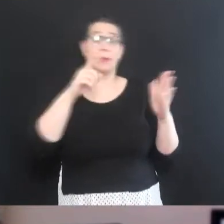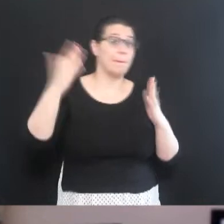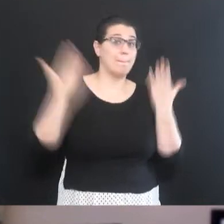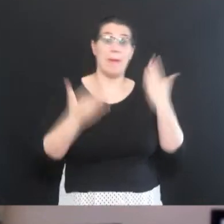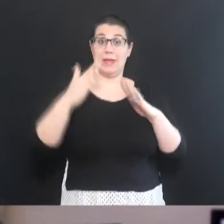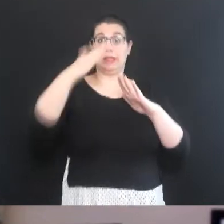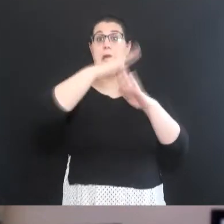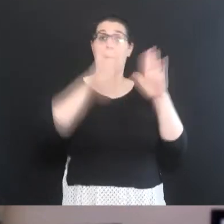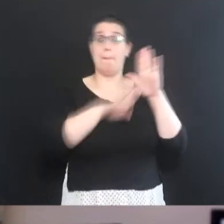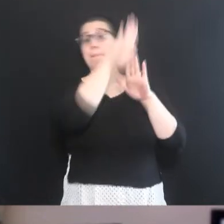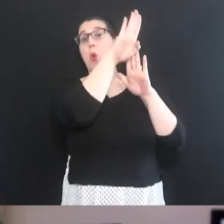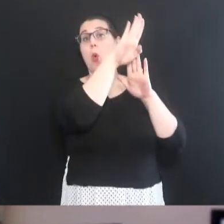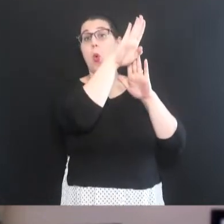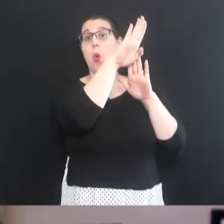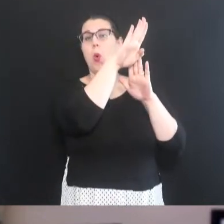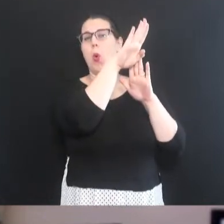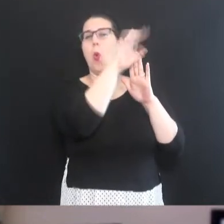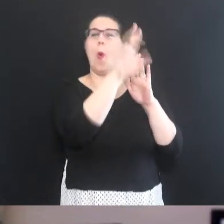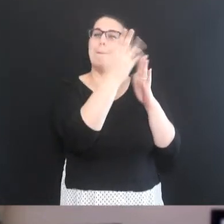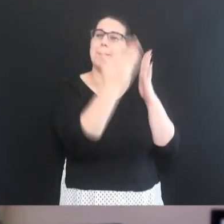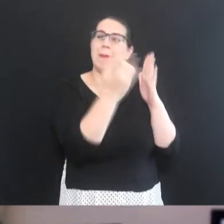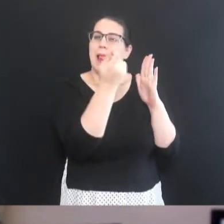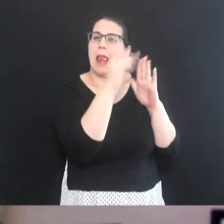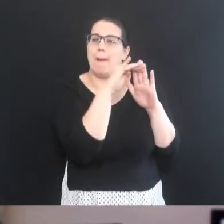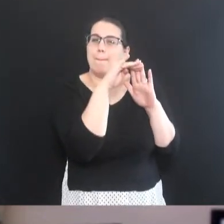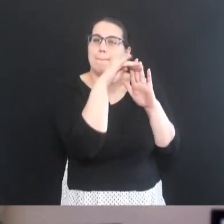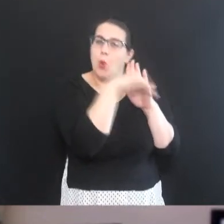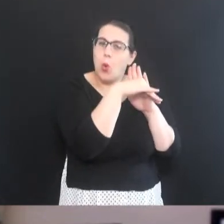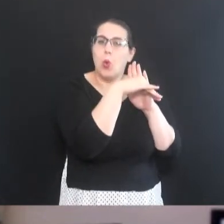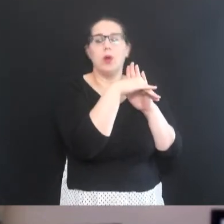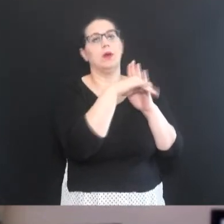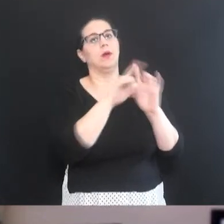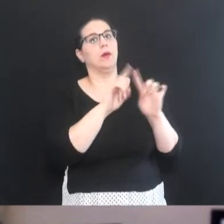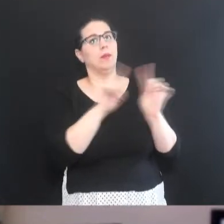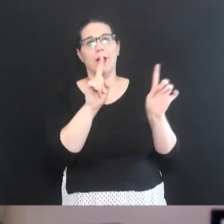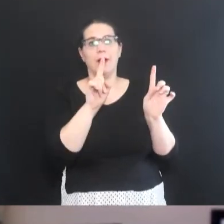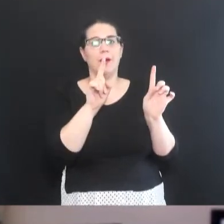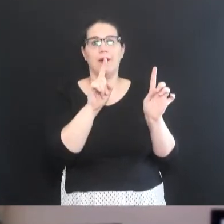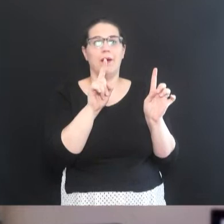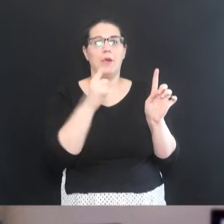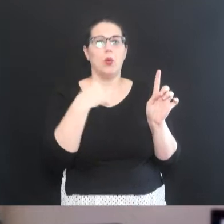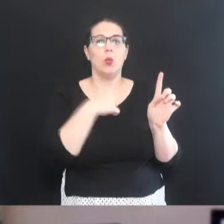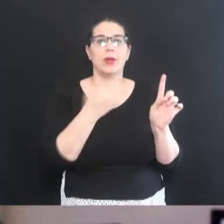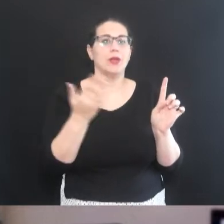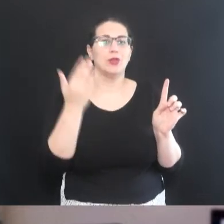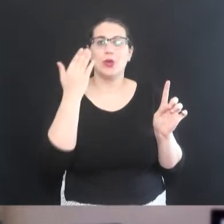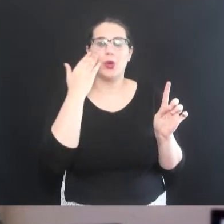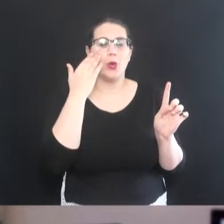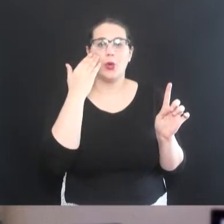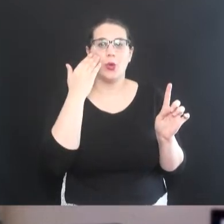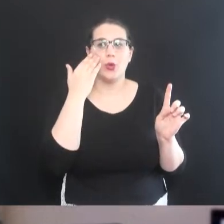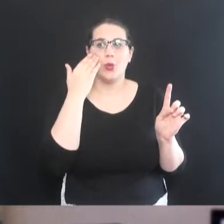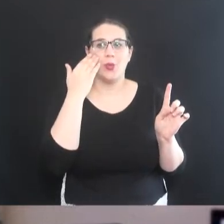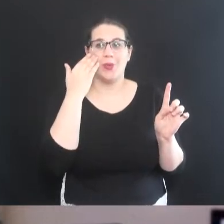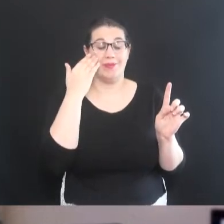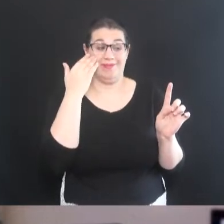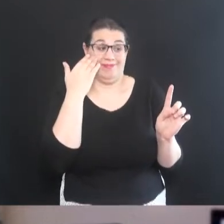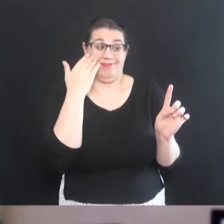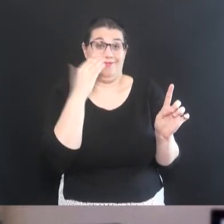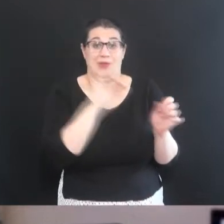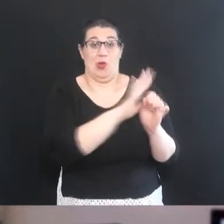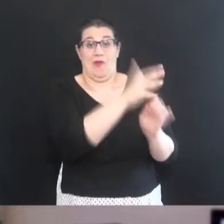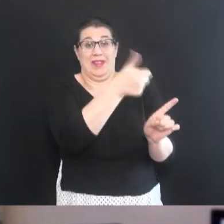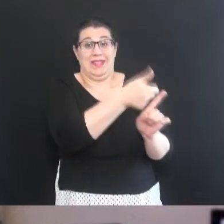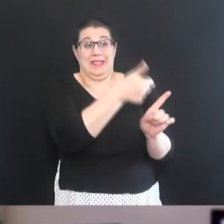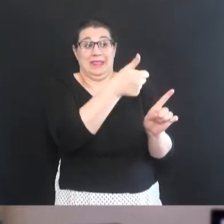come down a little bit. But obviously, we know that the virus is dictating to us what happens next.